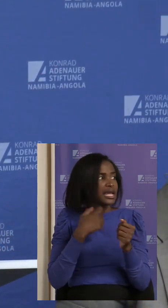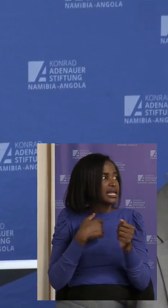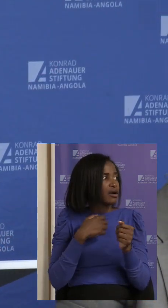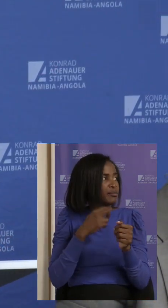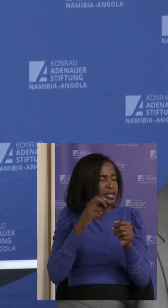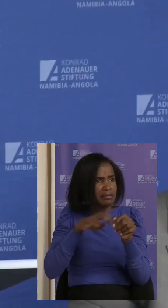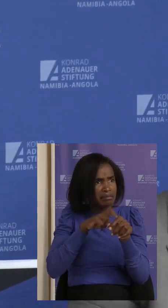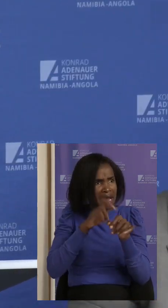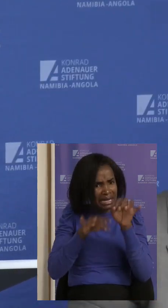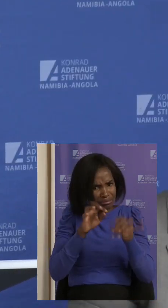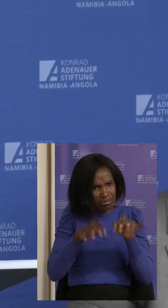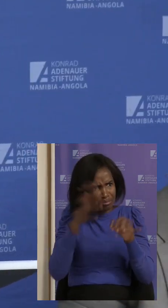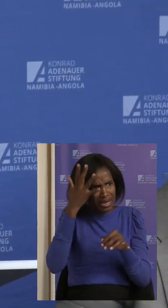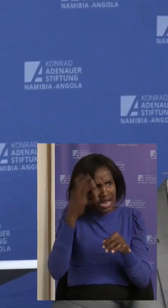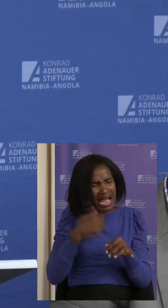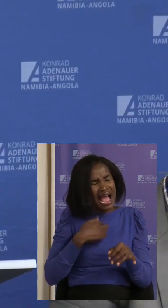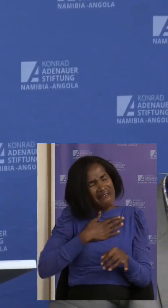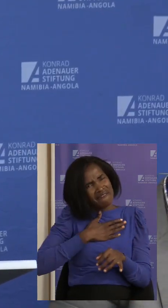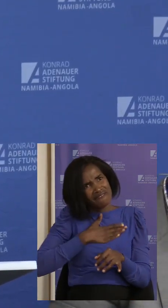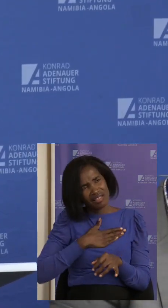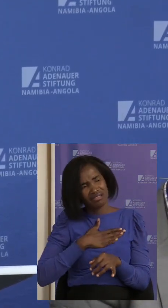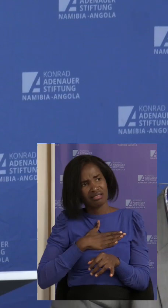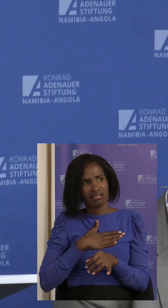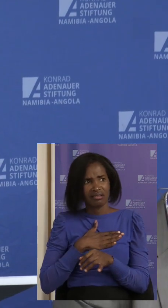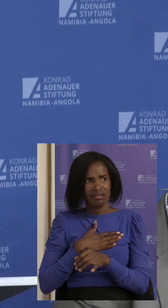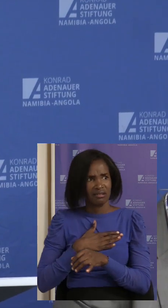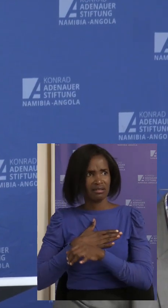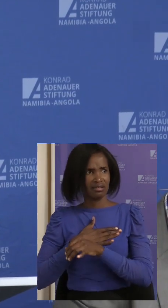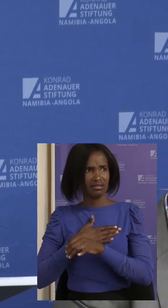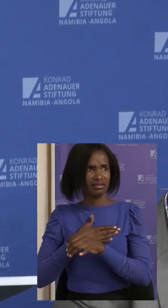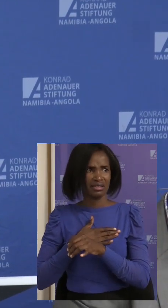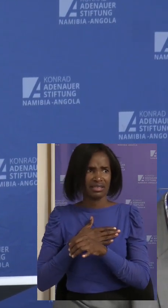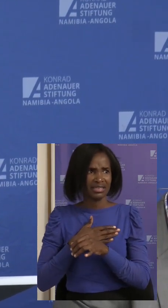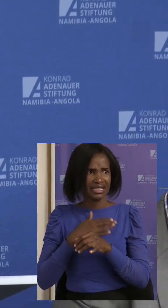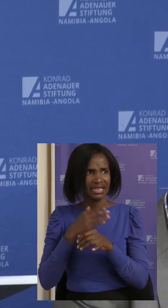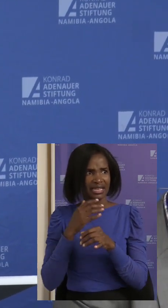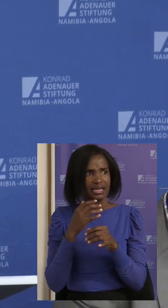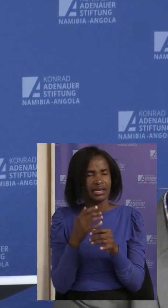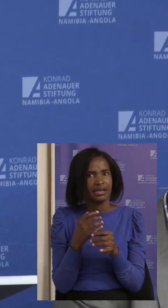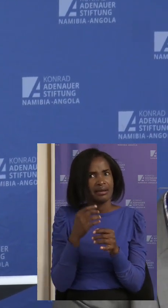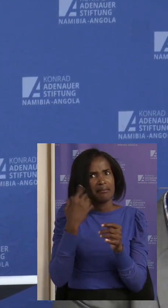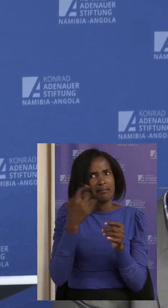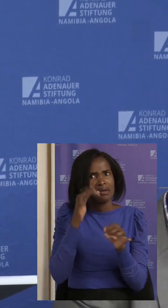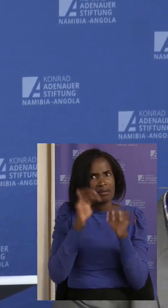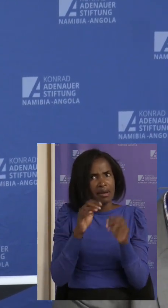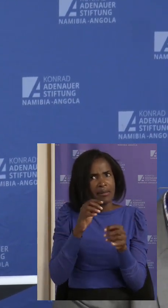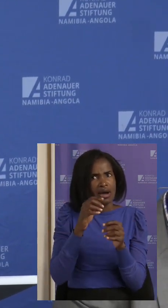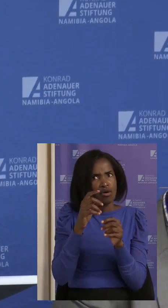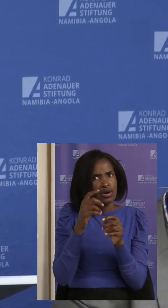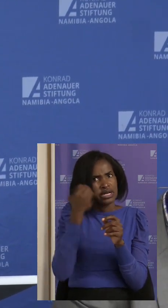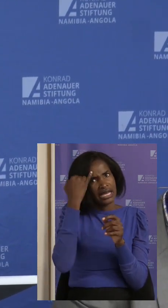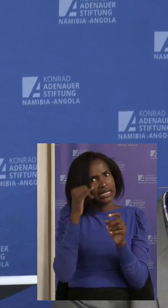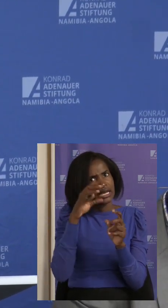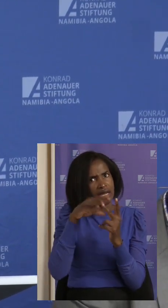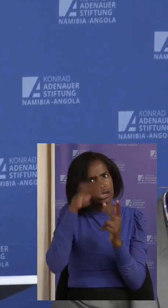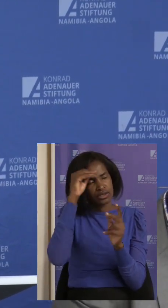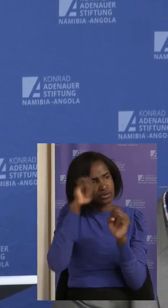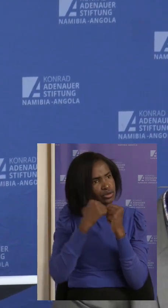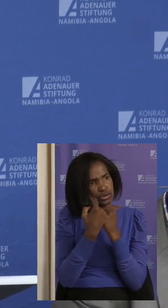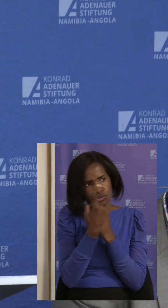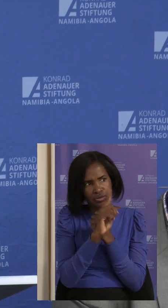this presentation, I felt that I can't only prepare for it from the perspective of NANSO, because it's